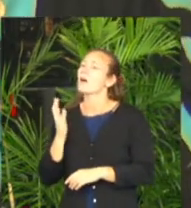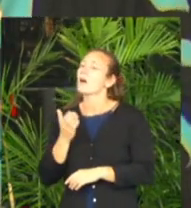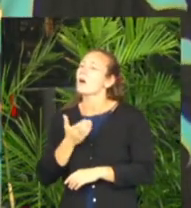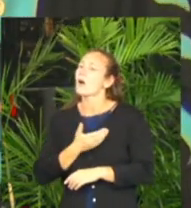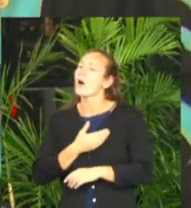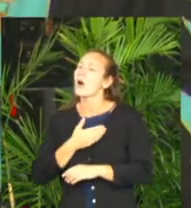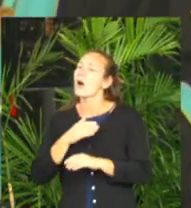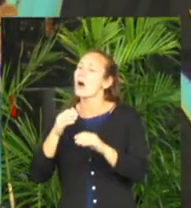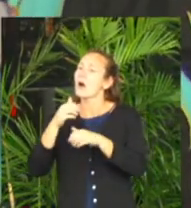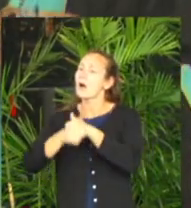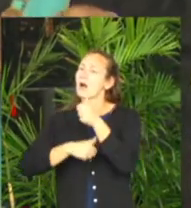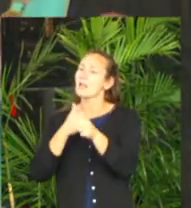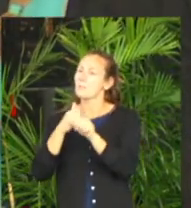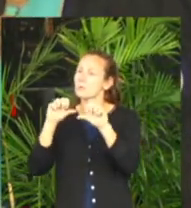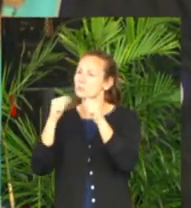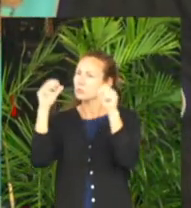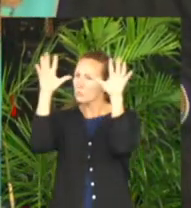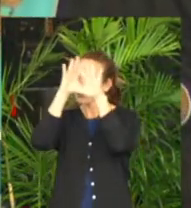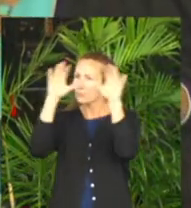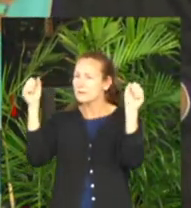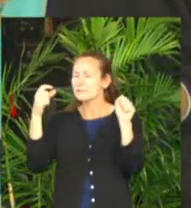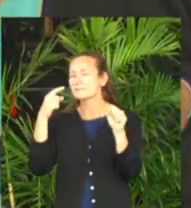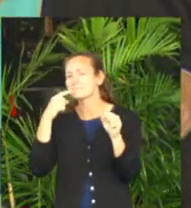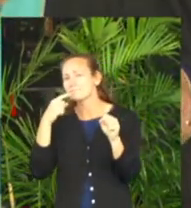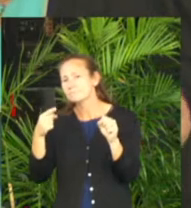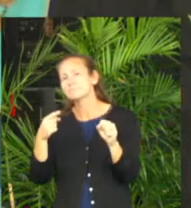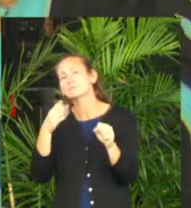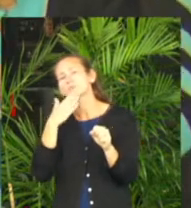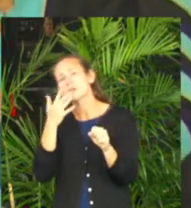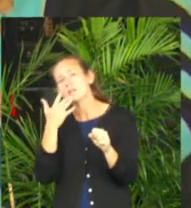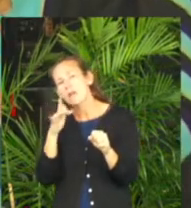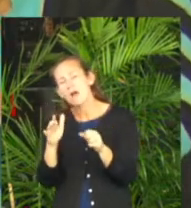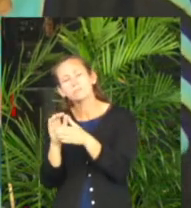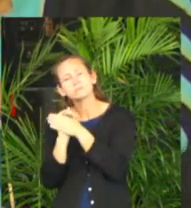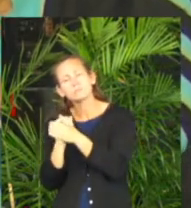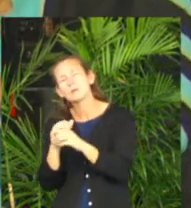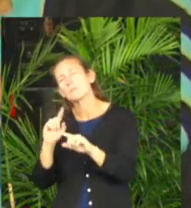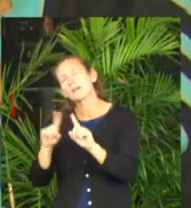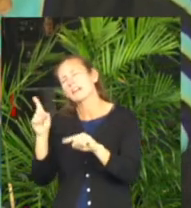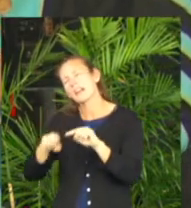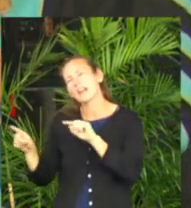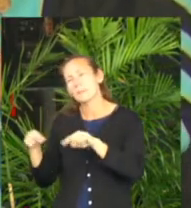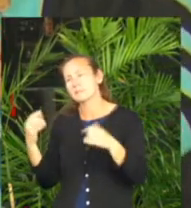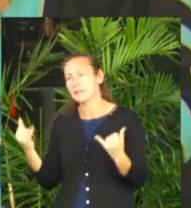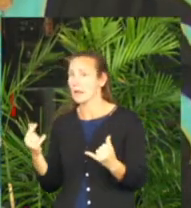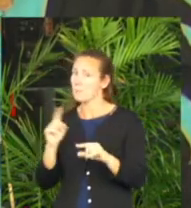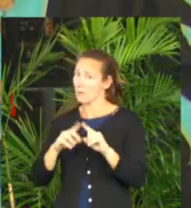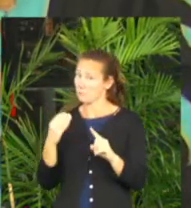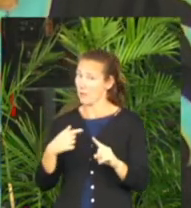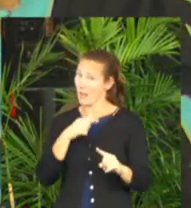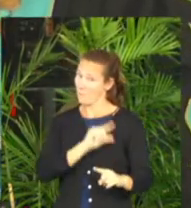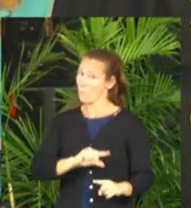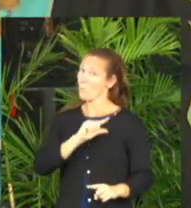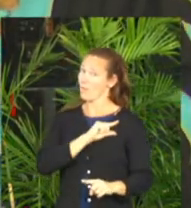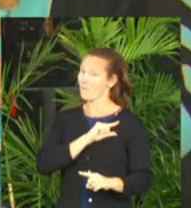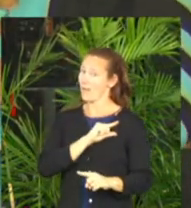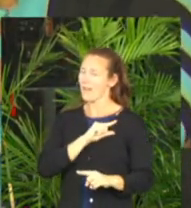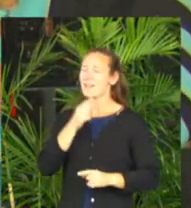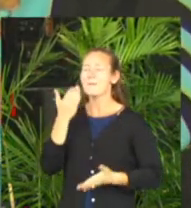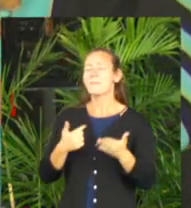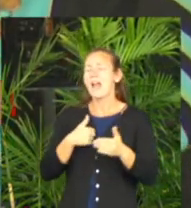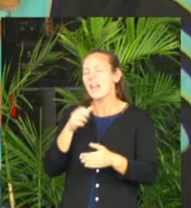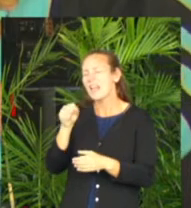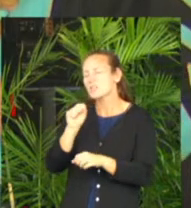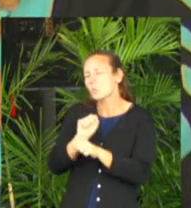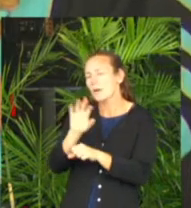warm wishes since she couldn't be here today. But I assure you, I am qualified to give this speech. I may work at Flagler, but I did